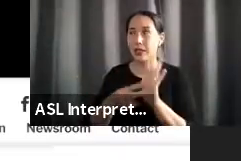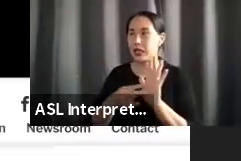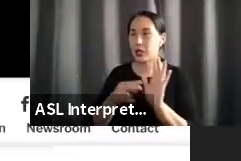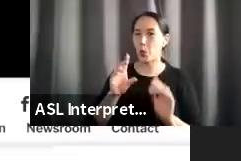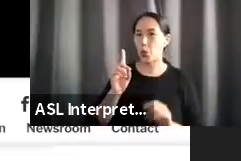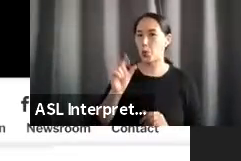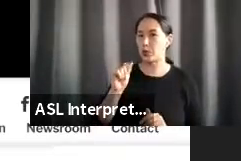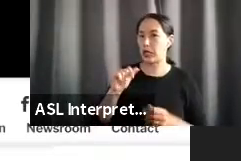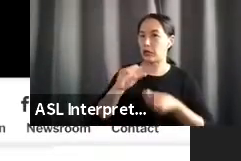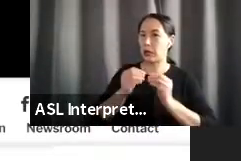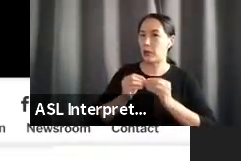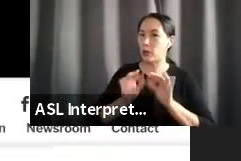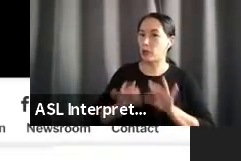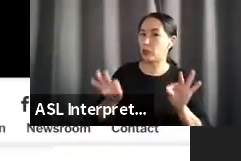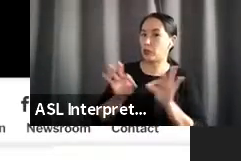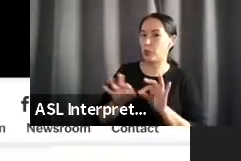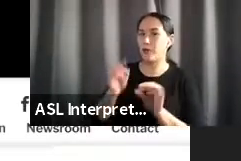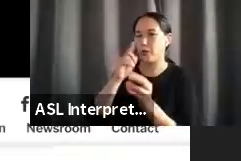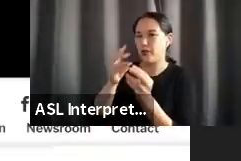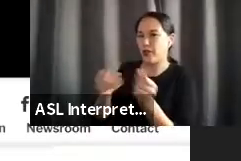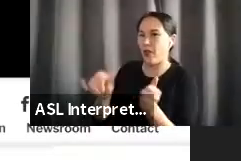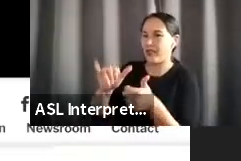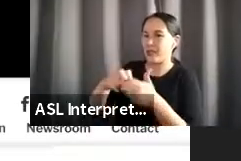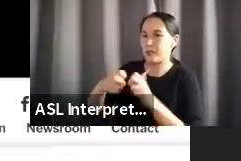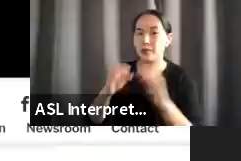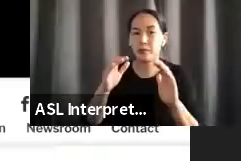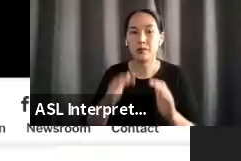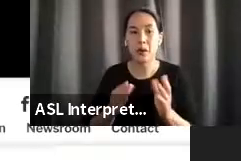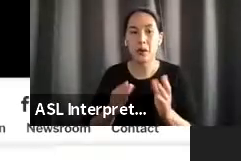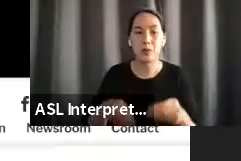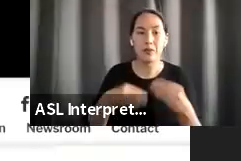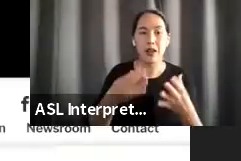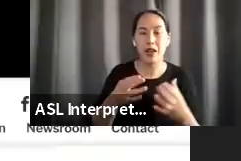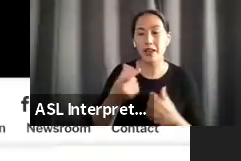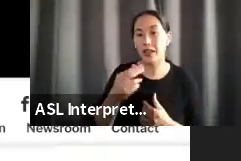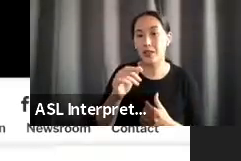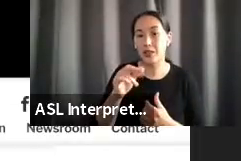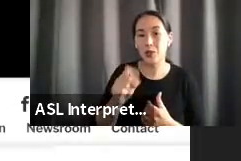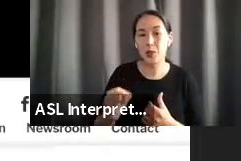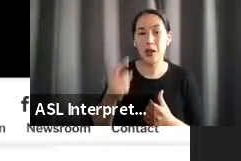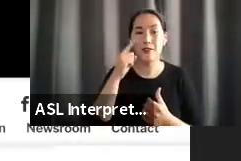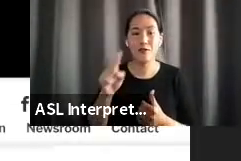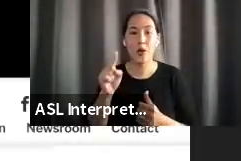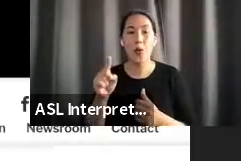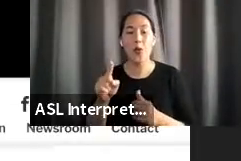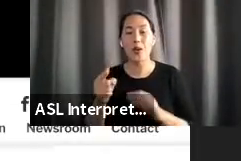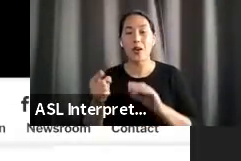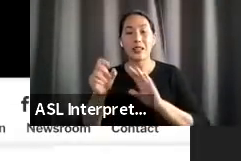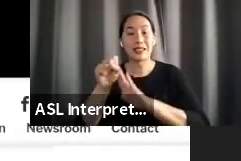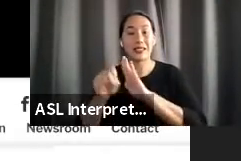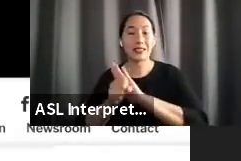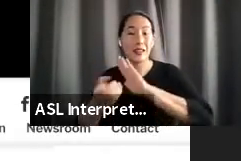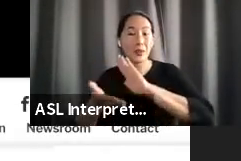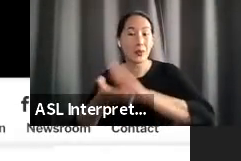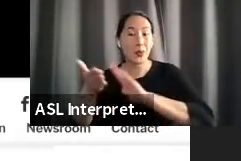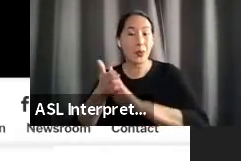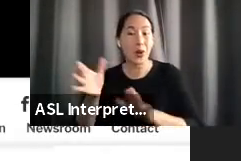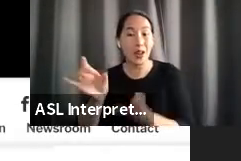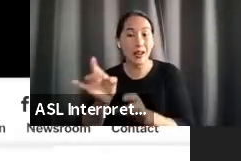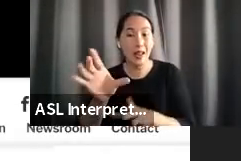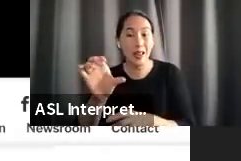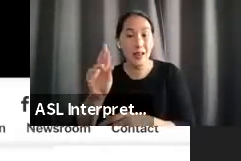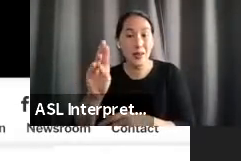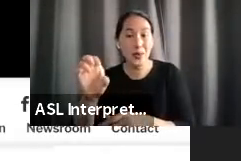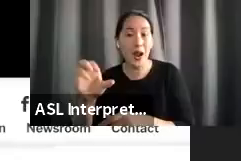of, solving some of the stuff, right? Providing grants for the creation of state-run hate crime hotlines, right?